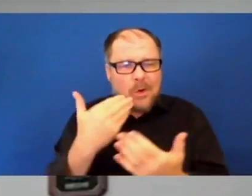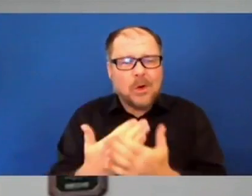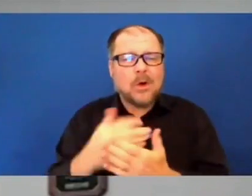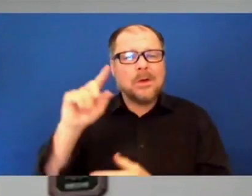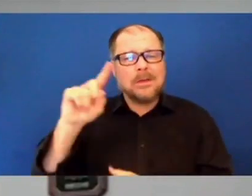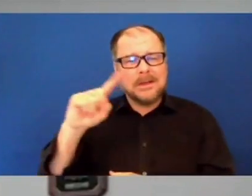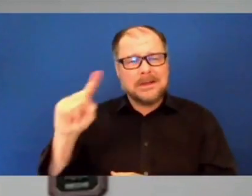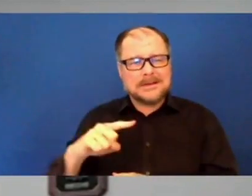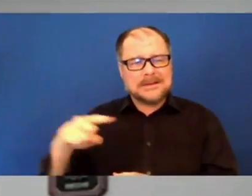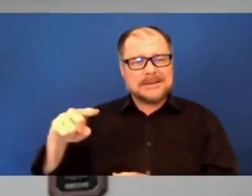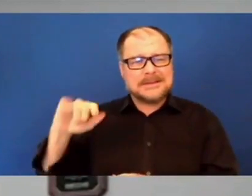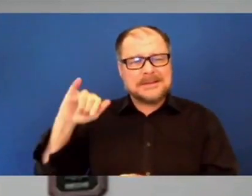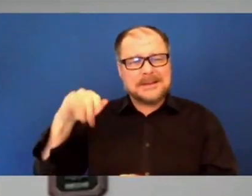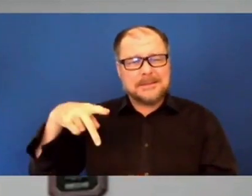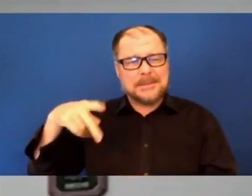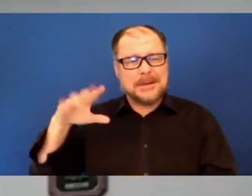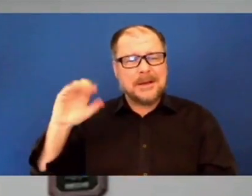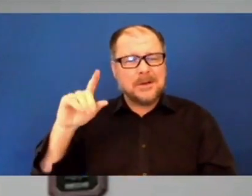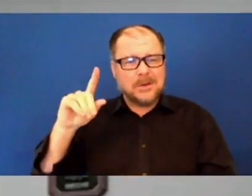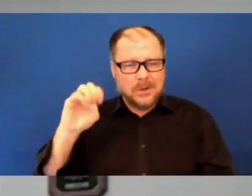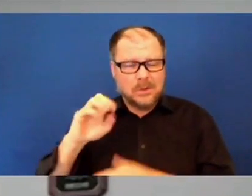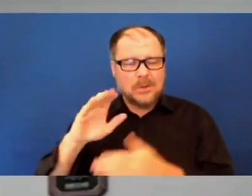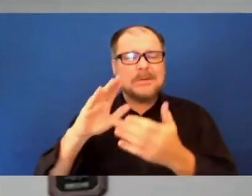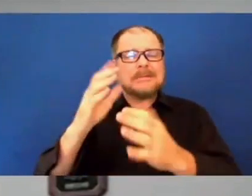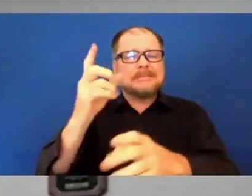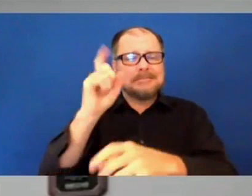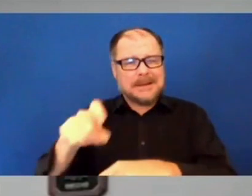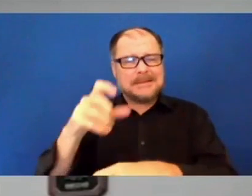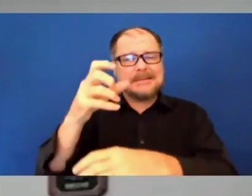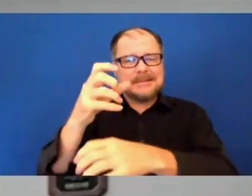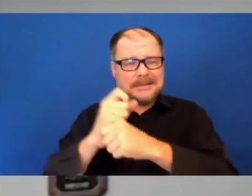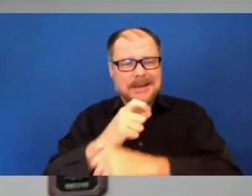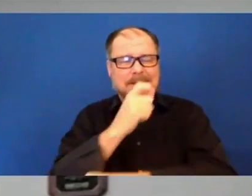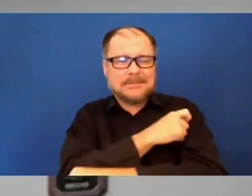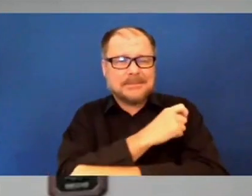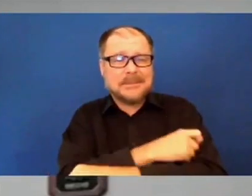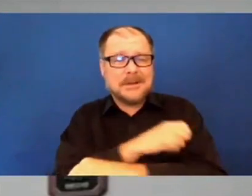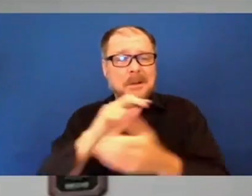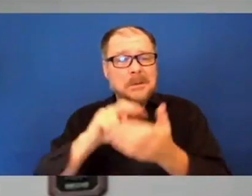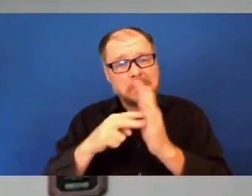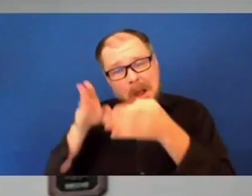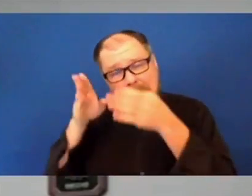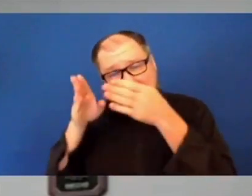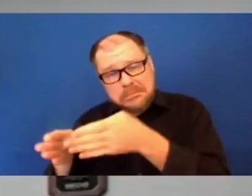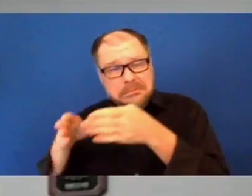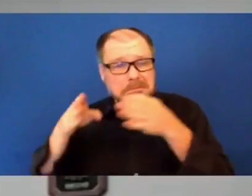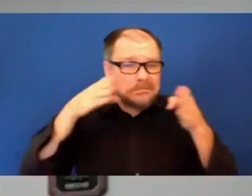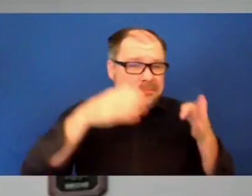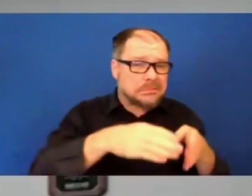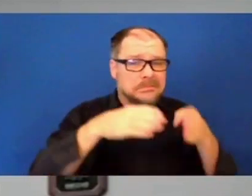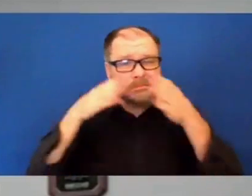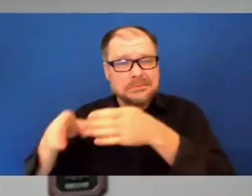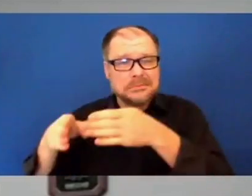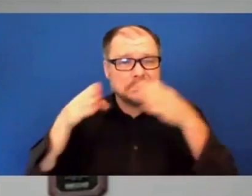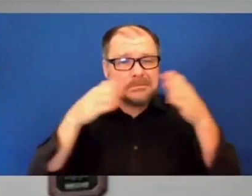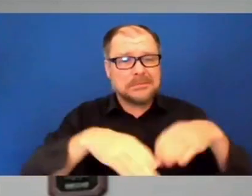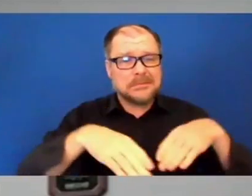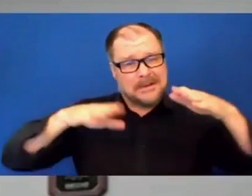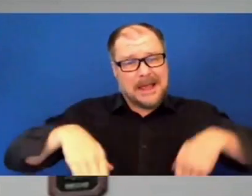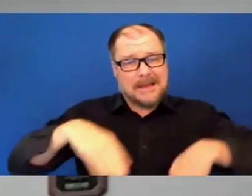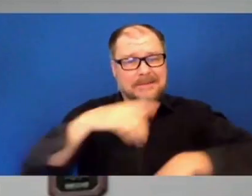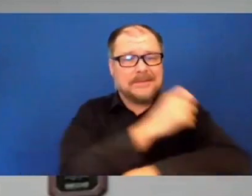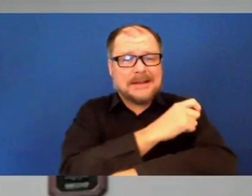just specific places where this is happening. So we need people to pay attention. We need people to get vaccinated. We need people to wear masks.